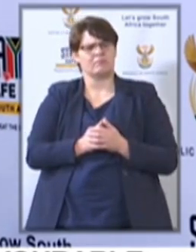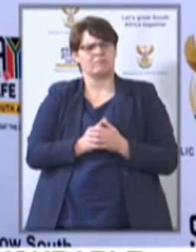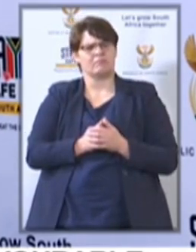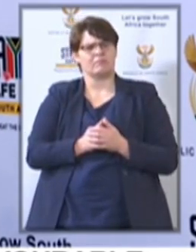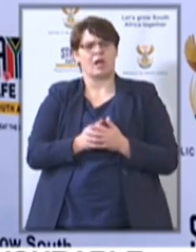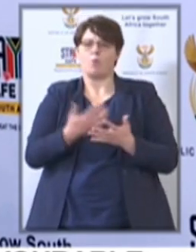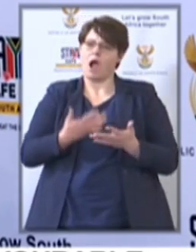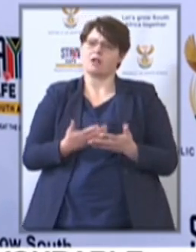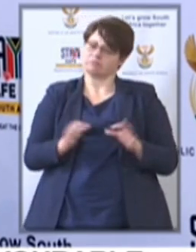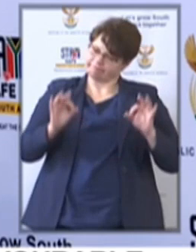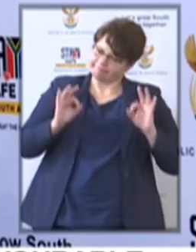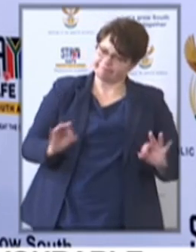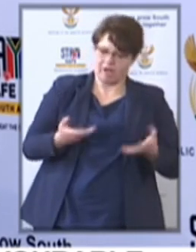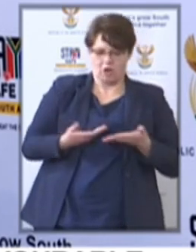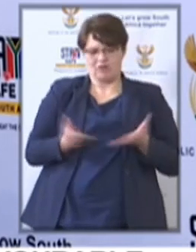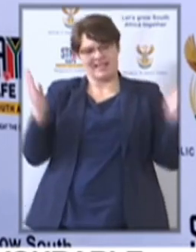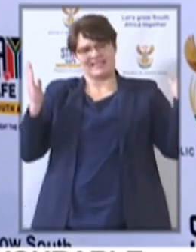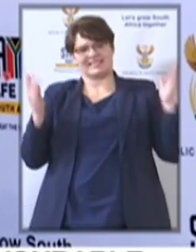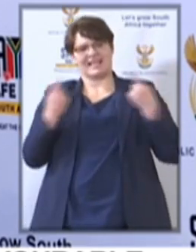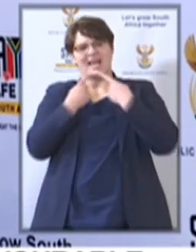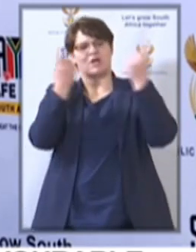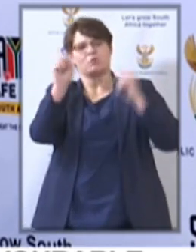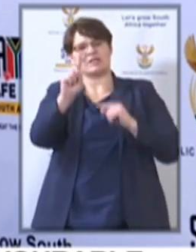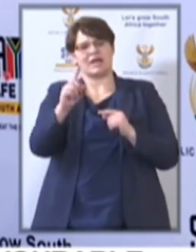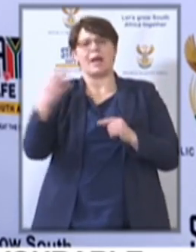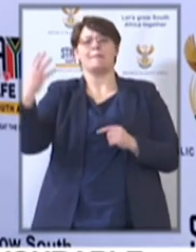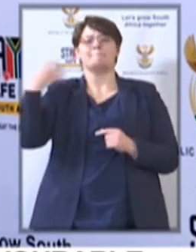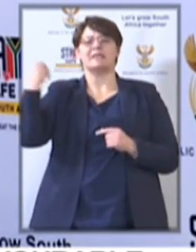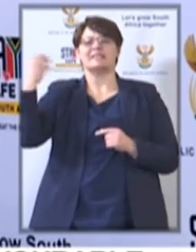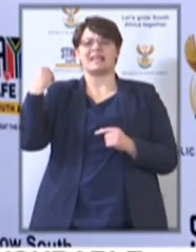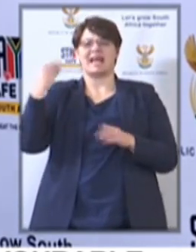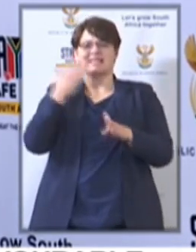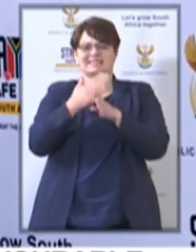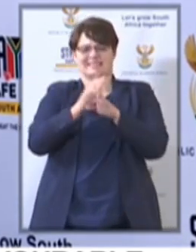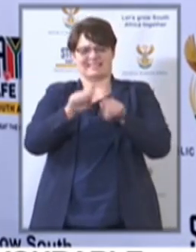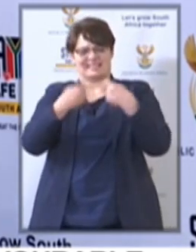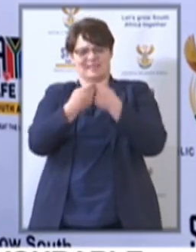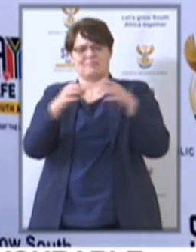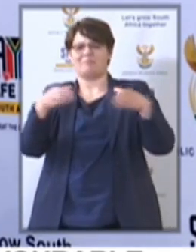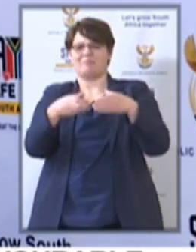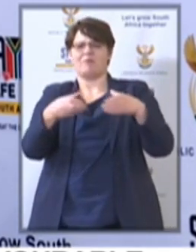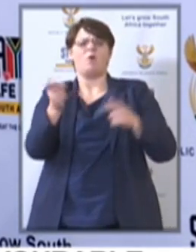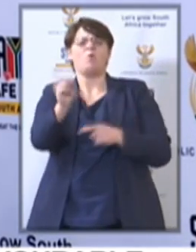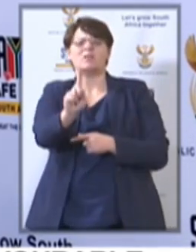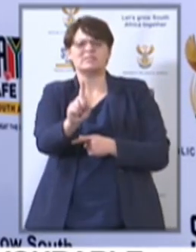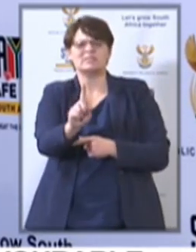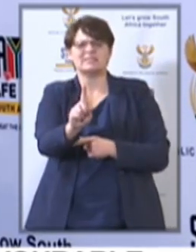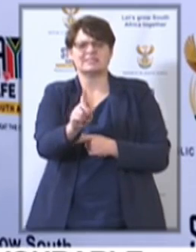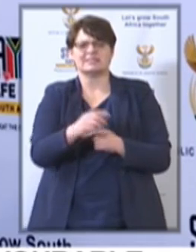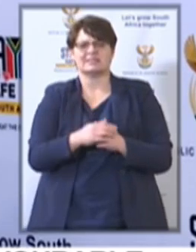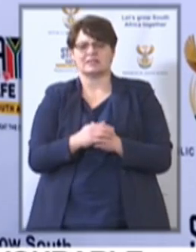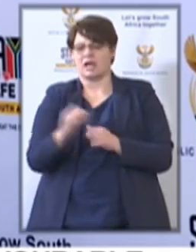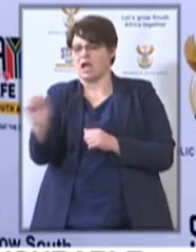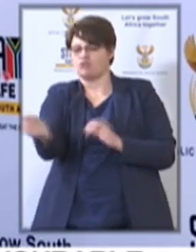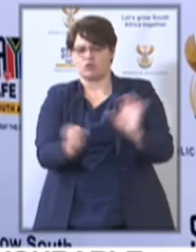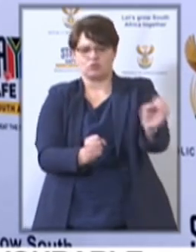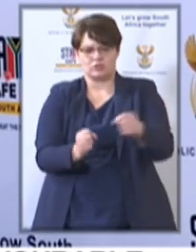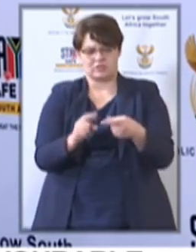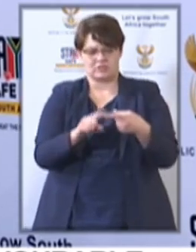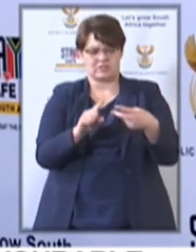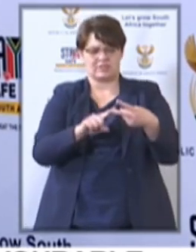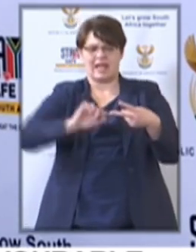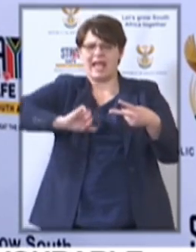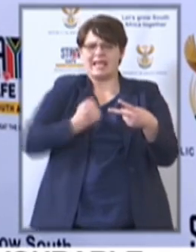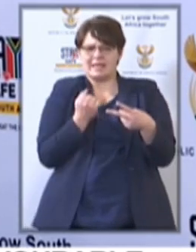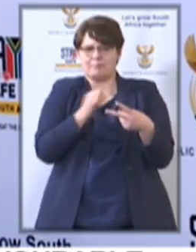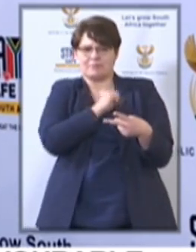officially release and announce is the Ministerial Task Team report on the recruitment, retention,